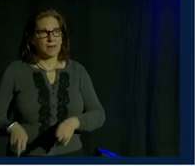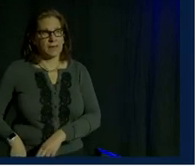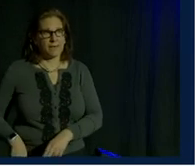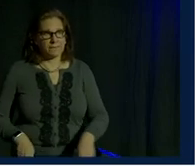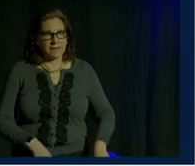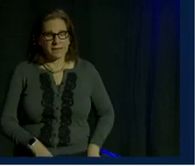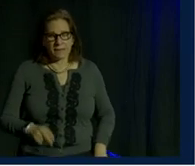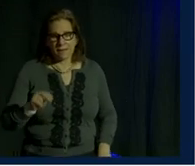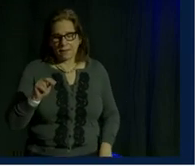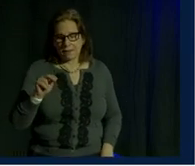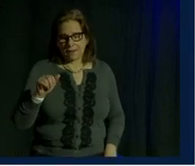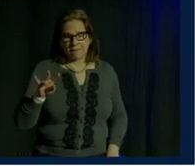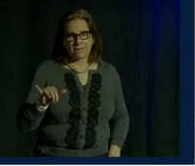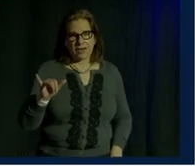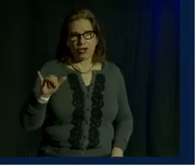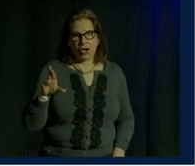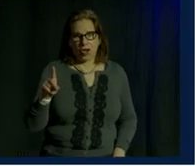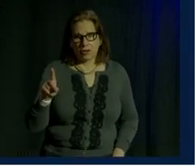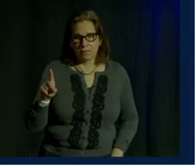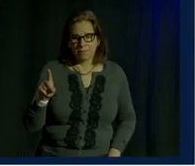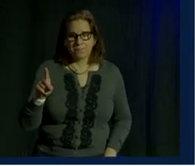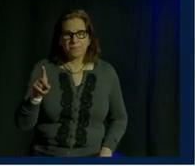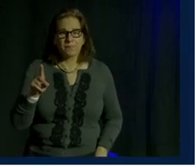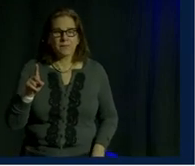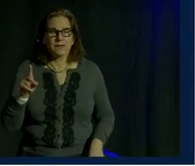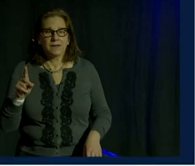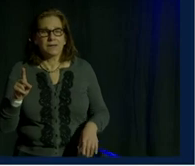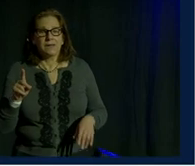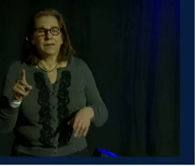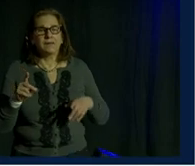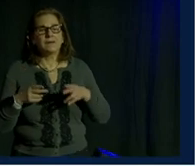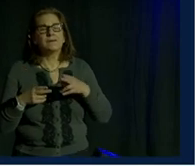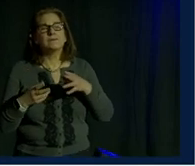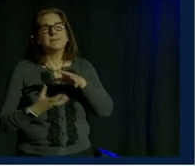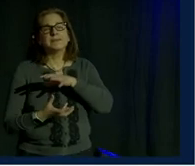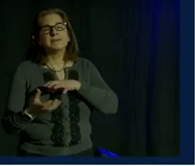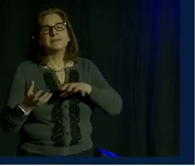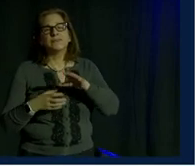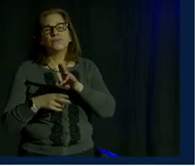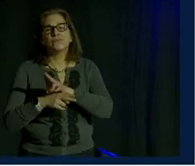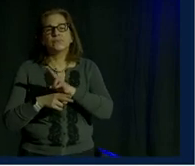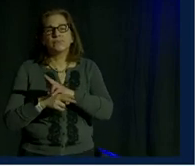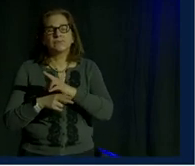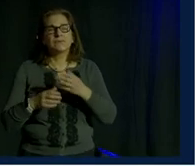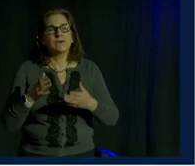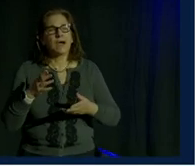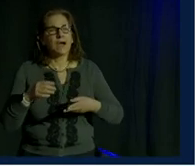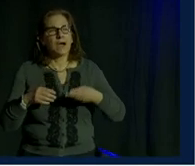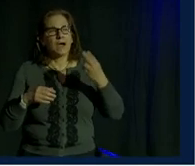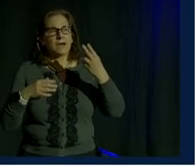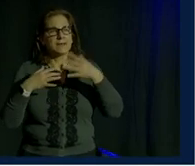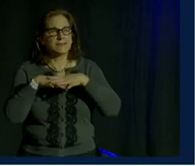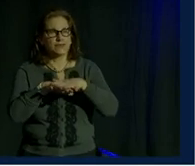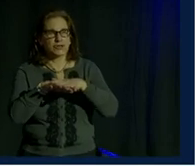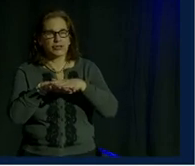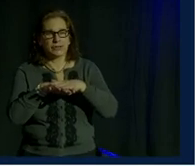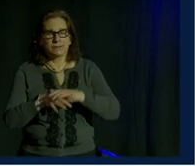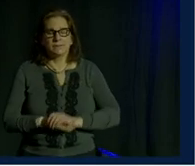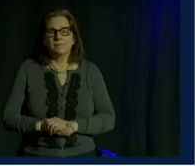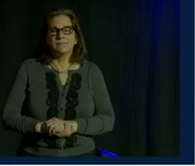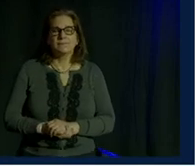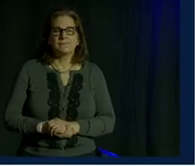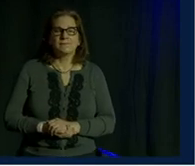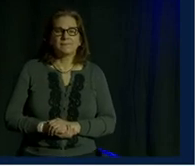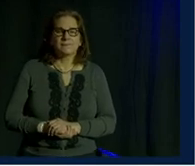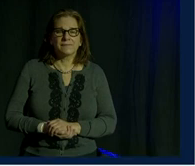These parcels, both of which are mixed-use, high-density sites in the district's land use map, provide a key